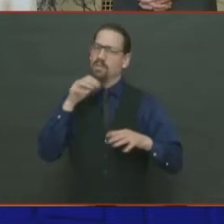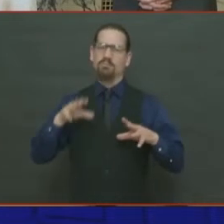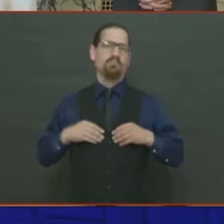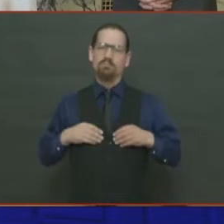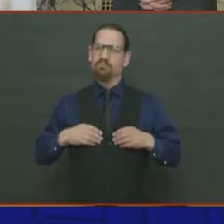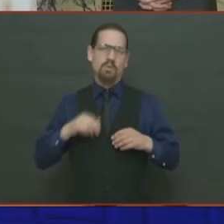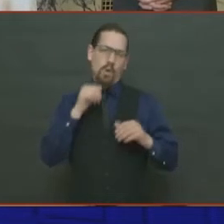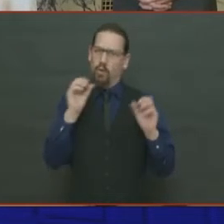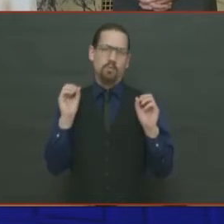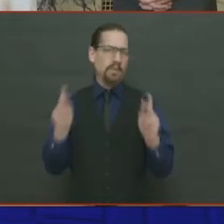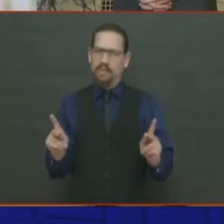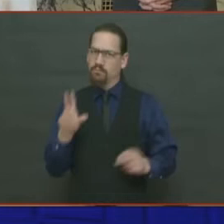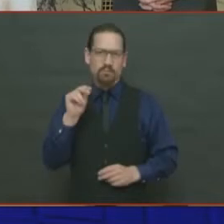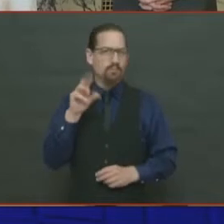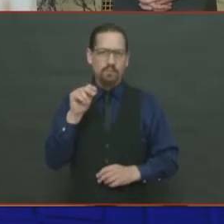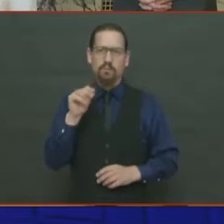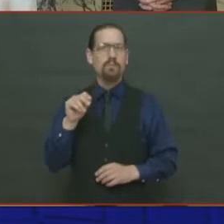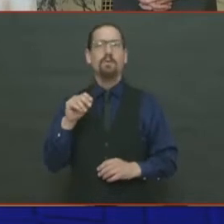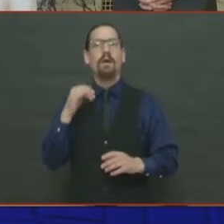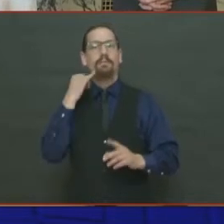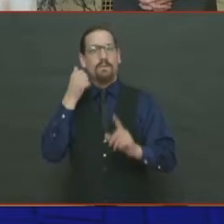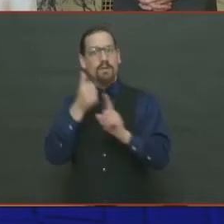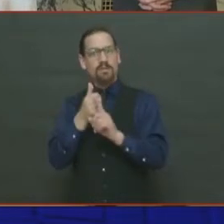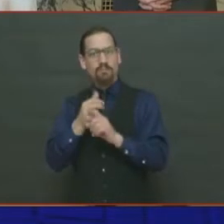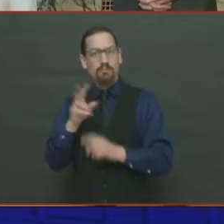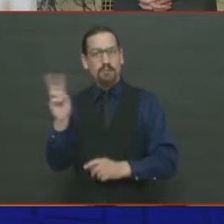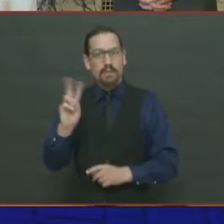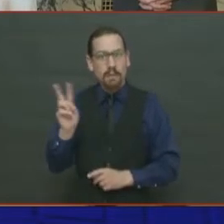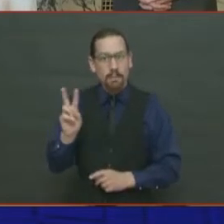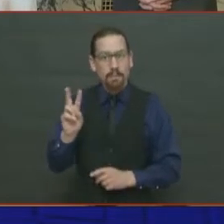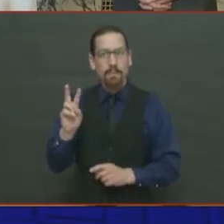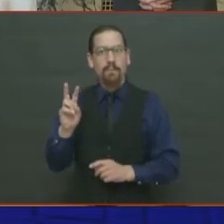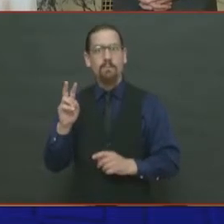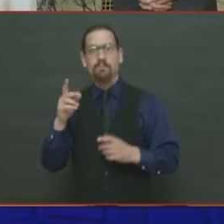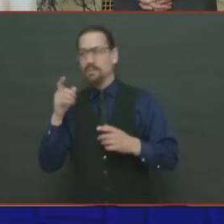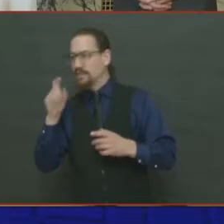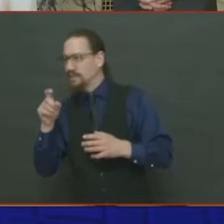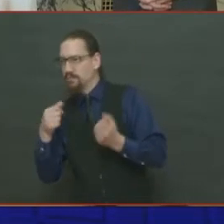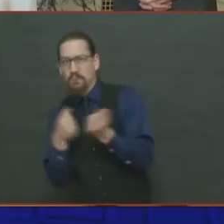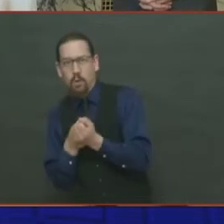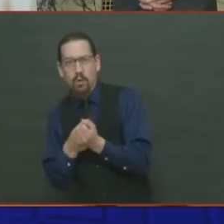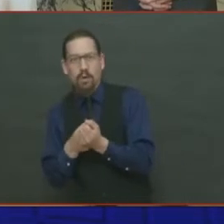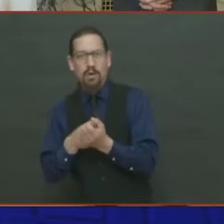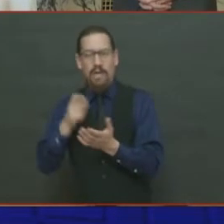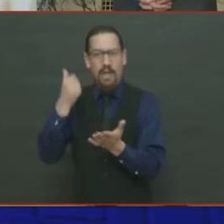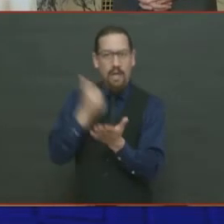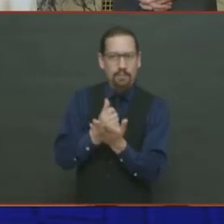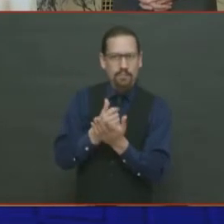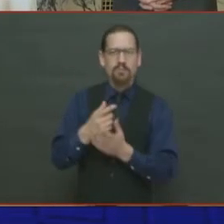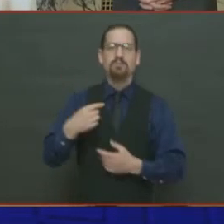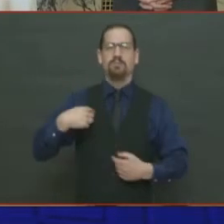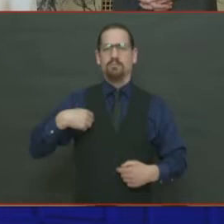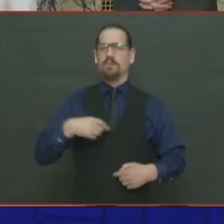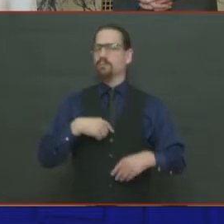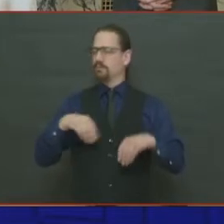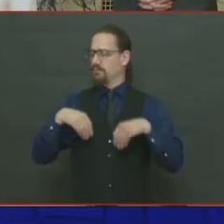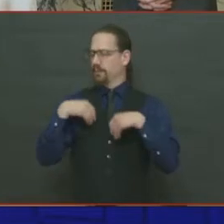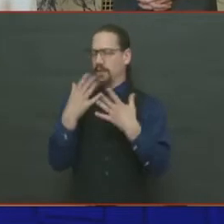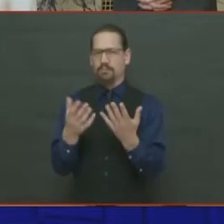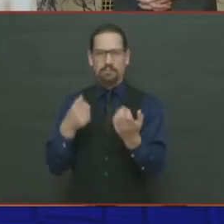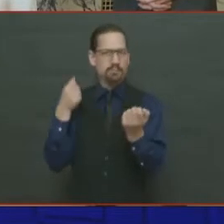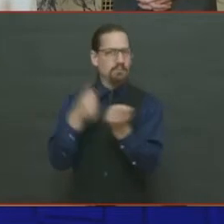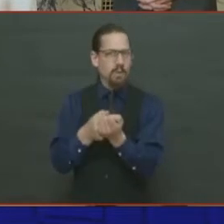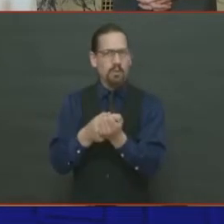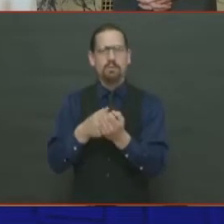kind of violence, you have the support that you need. And I'm asking teachers to keep an extra close eye on these